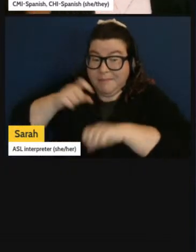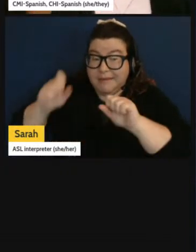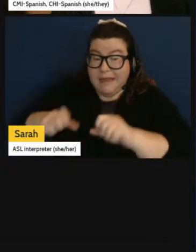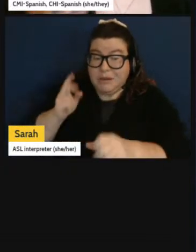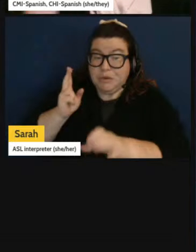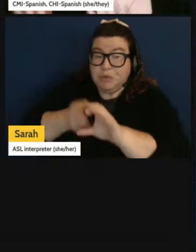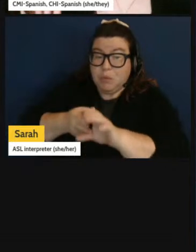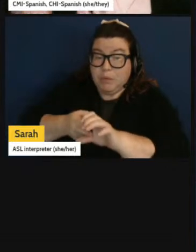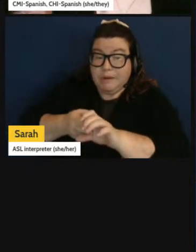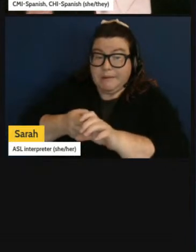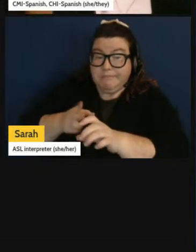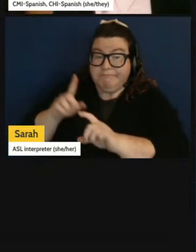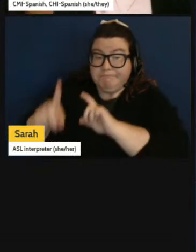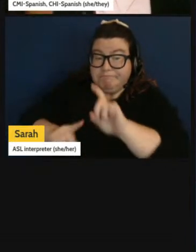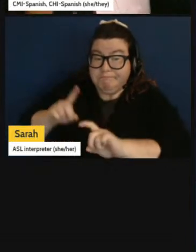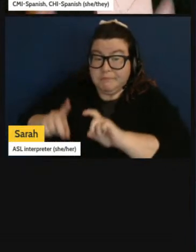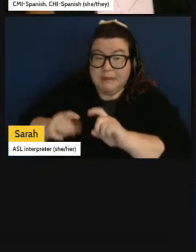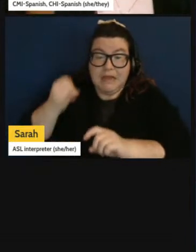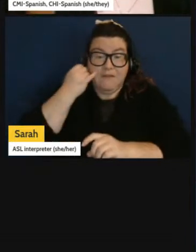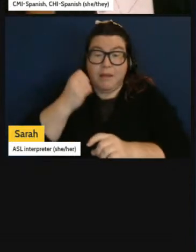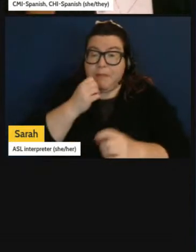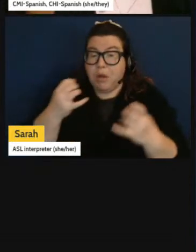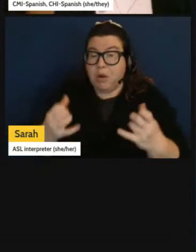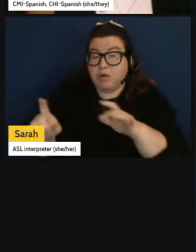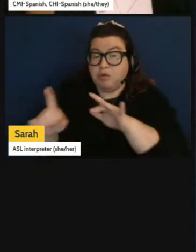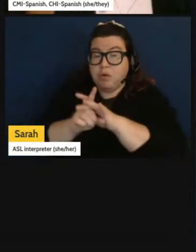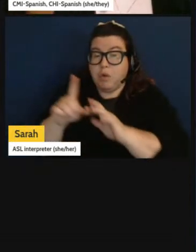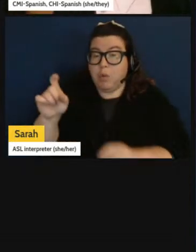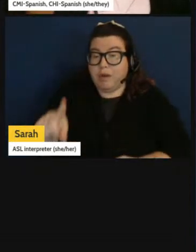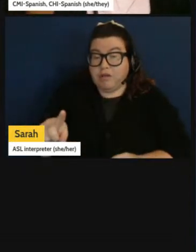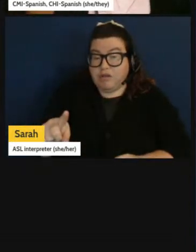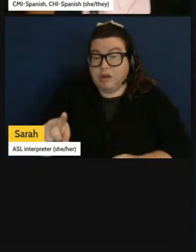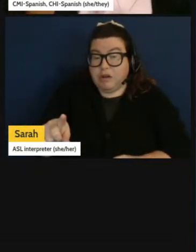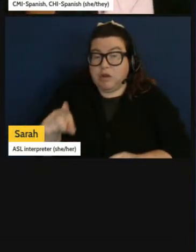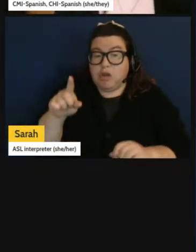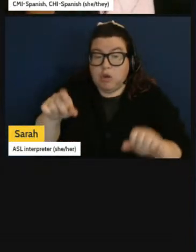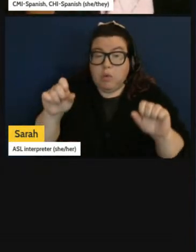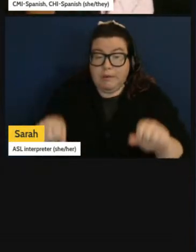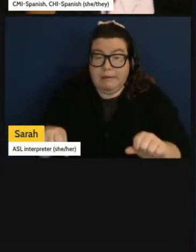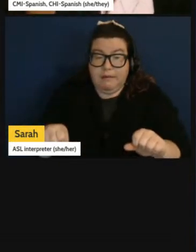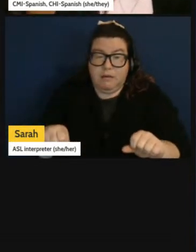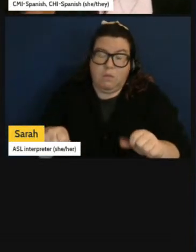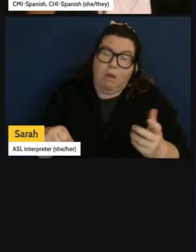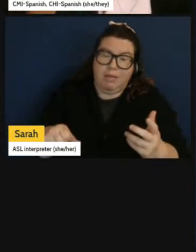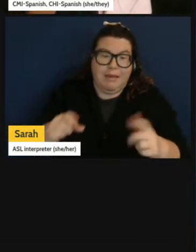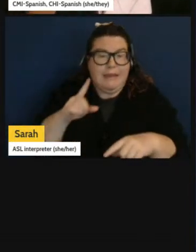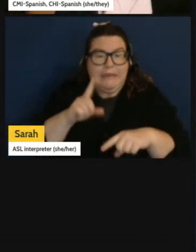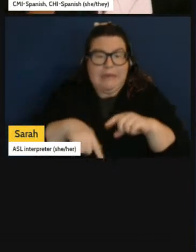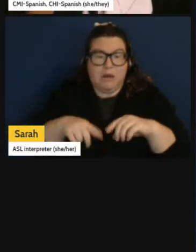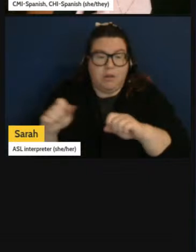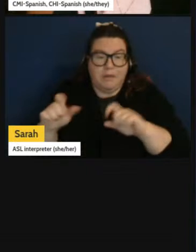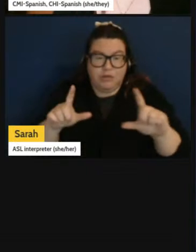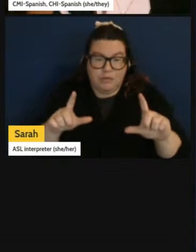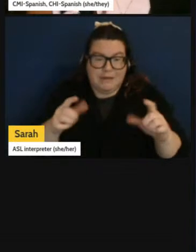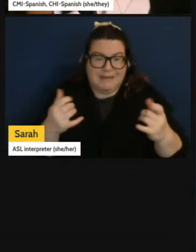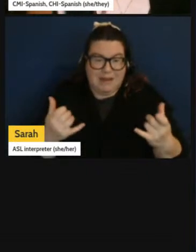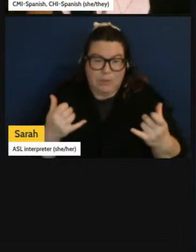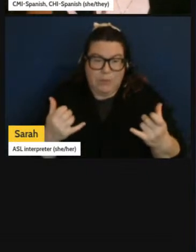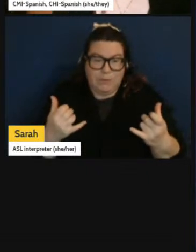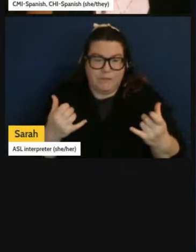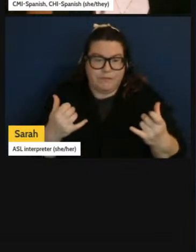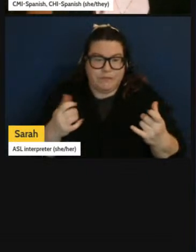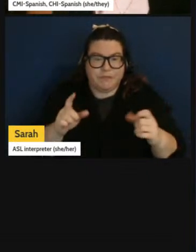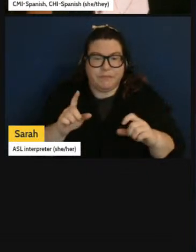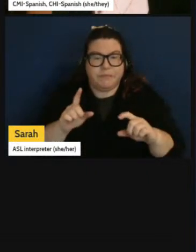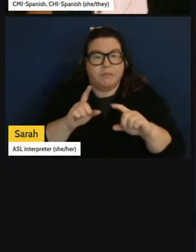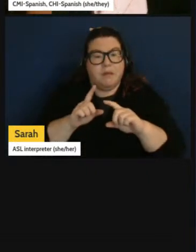Even if I'm not currently showing a question on the screen, you can, well, I can't show them on my screen right now, but